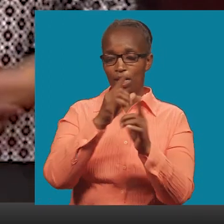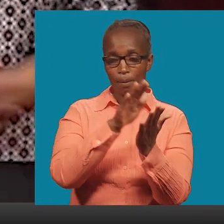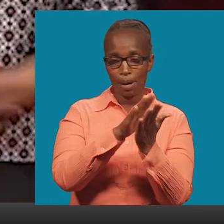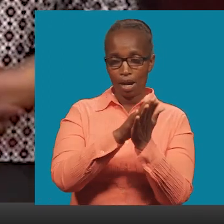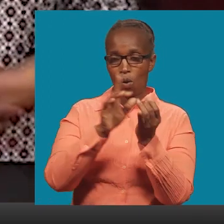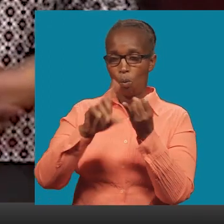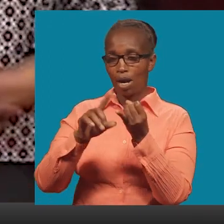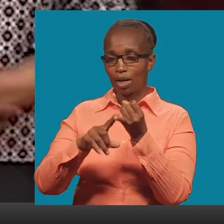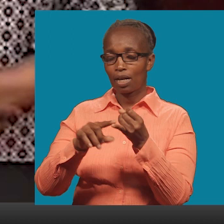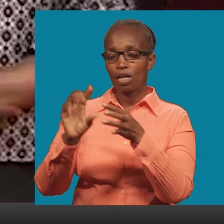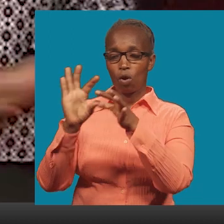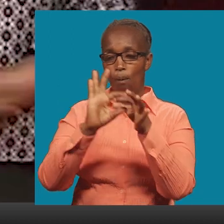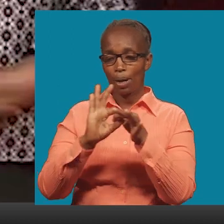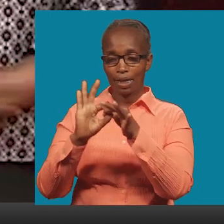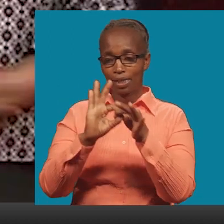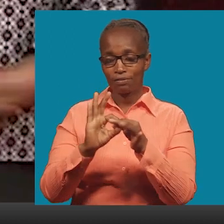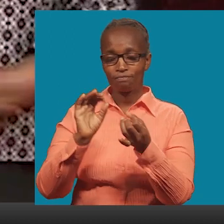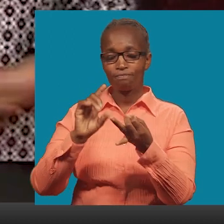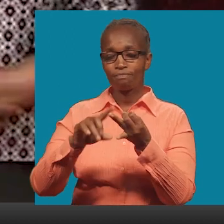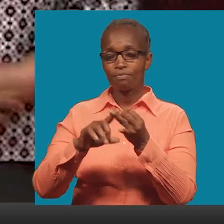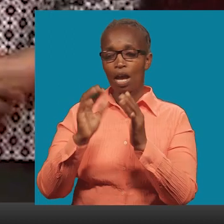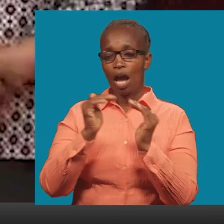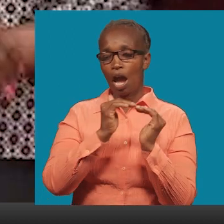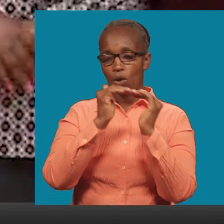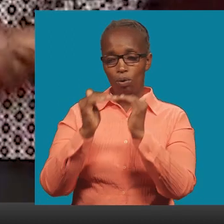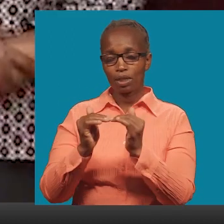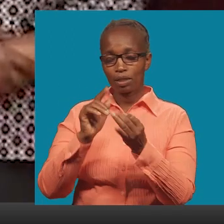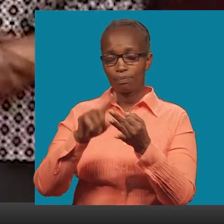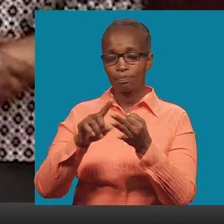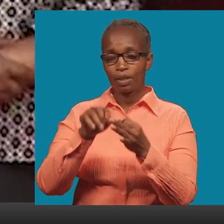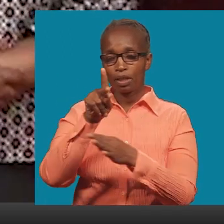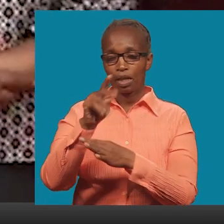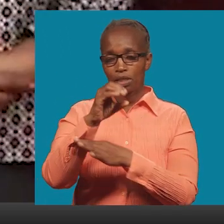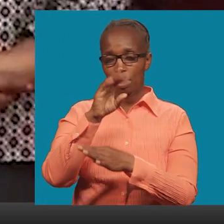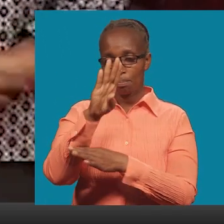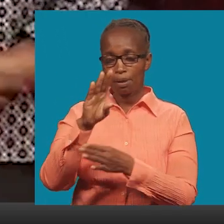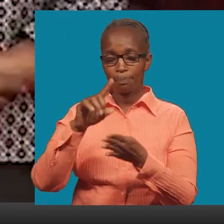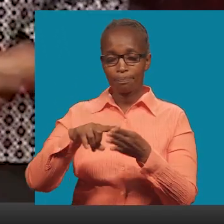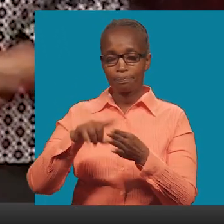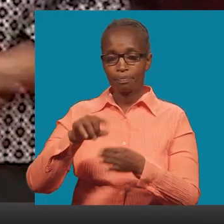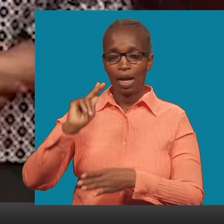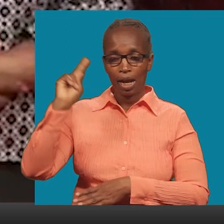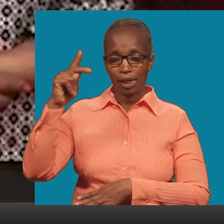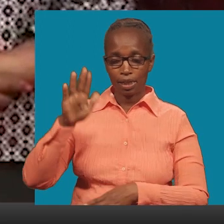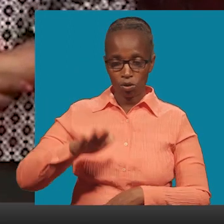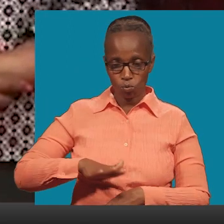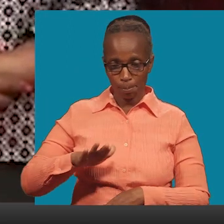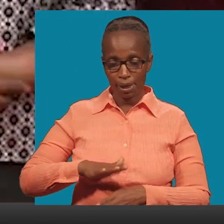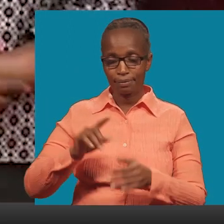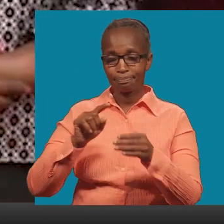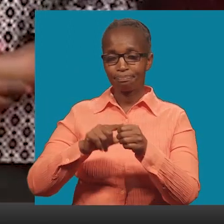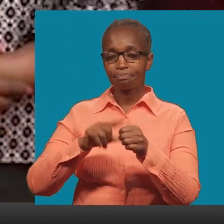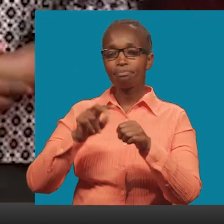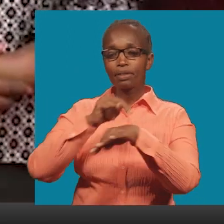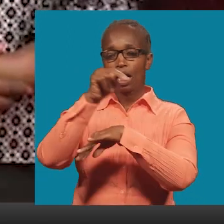Cooperative Bank, Equity Bank Limited, Kenya Commercial Bank, Kenya Women Microfinance Bank, the National Bank of